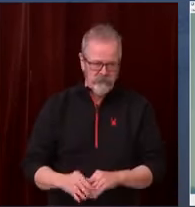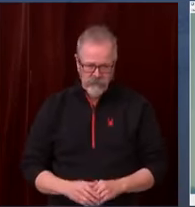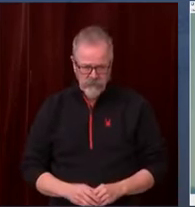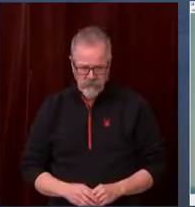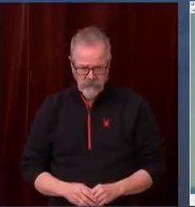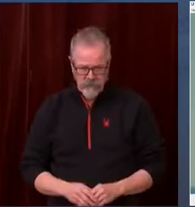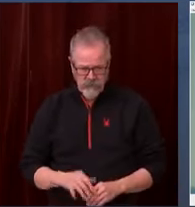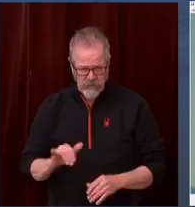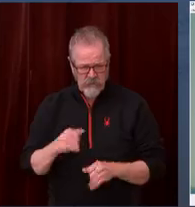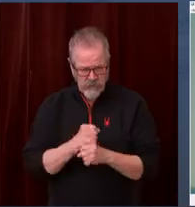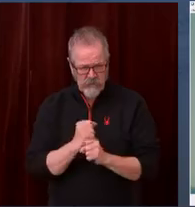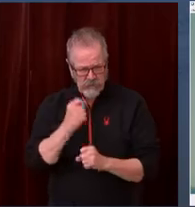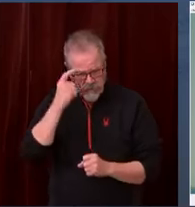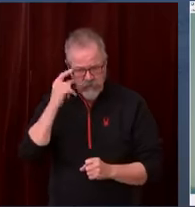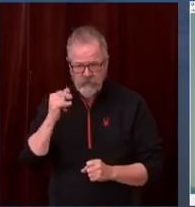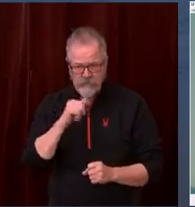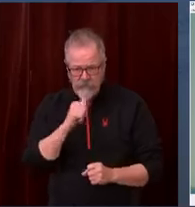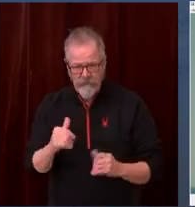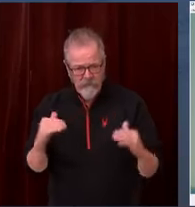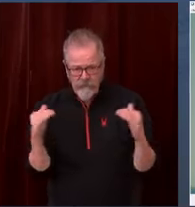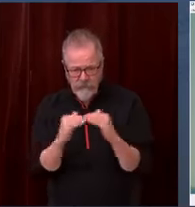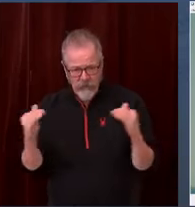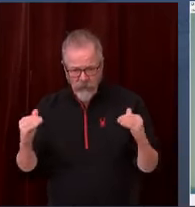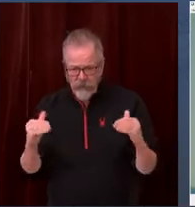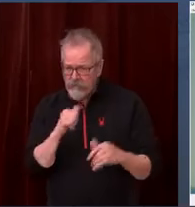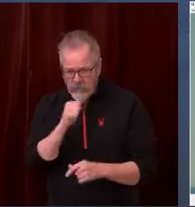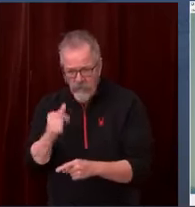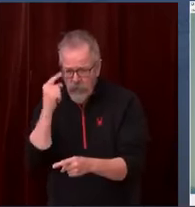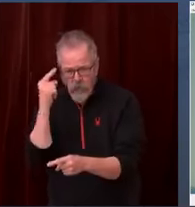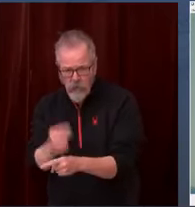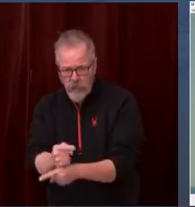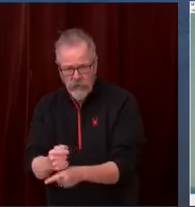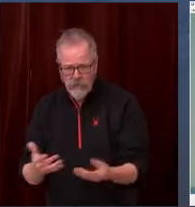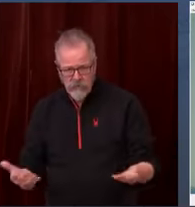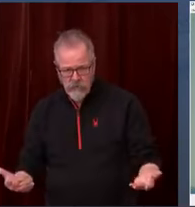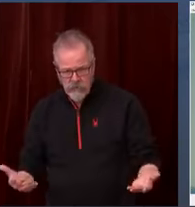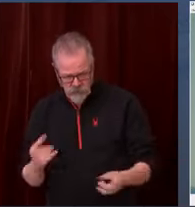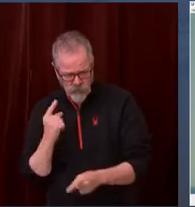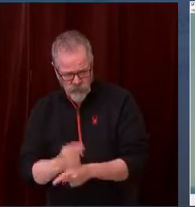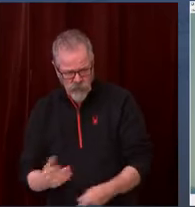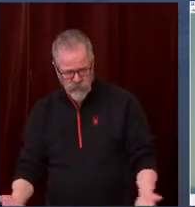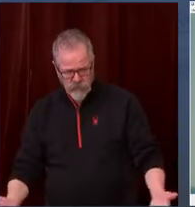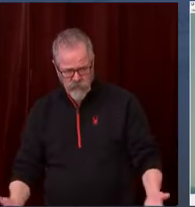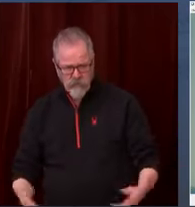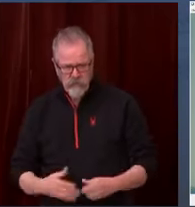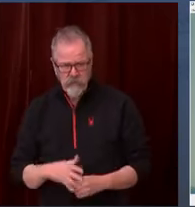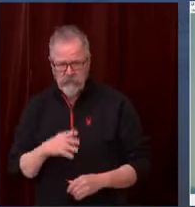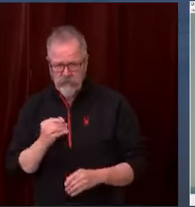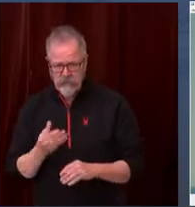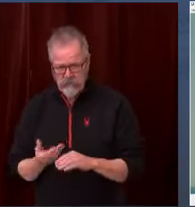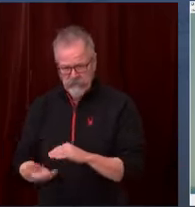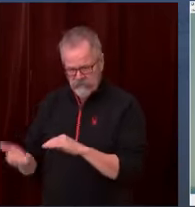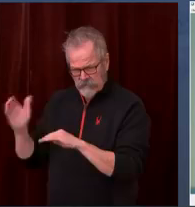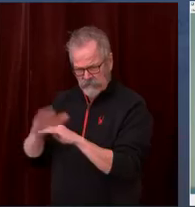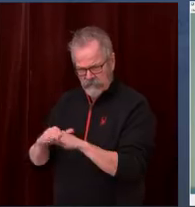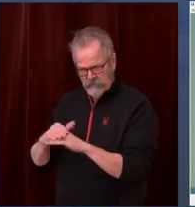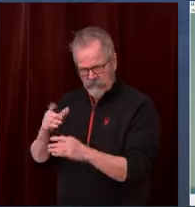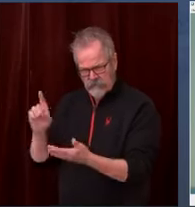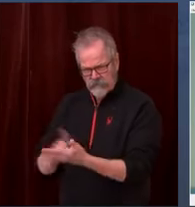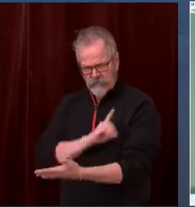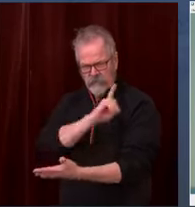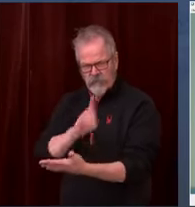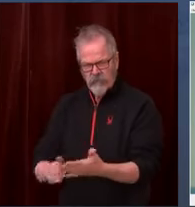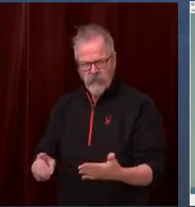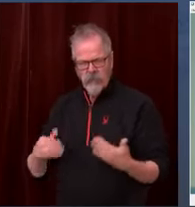it's unfair, it is especially hard on people as they struggle with the devastating impacts of a